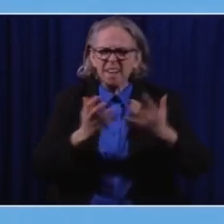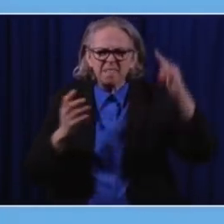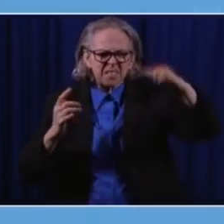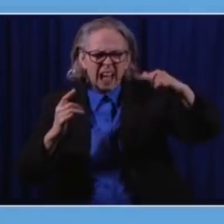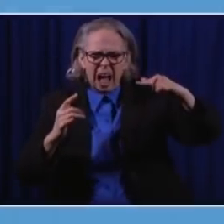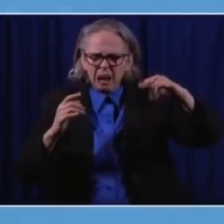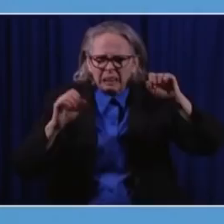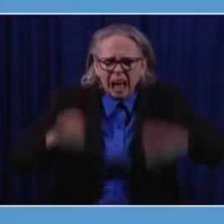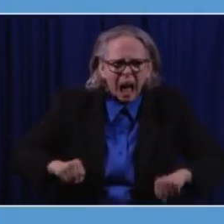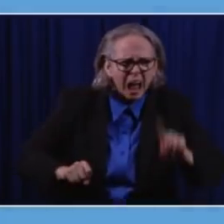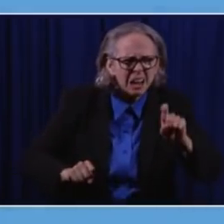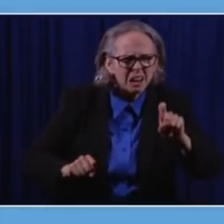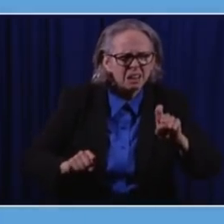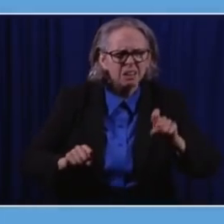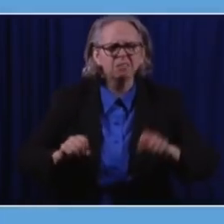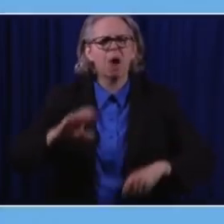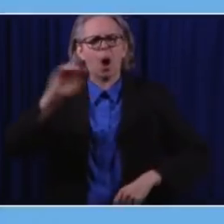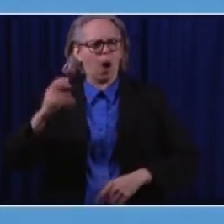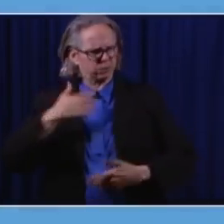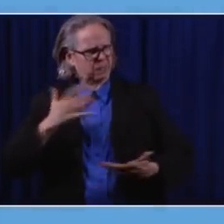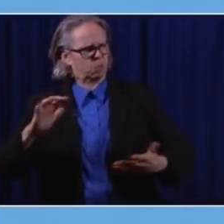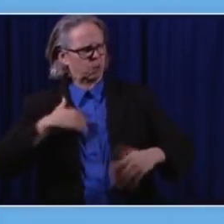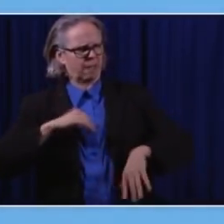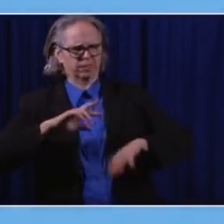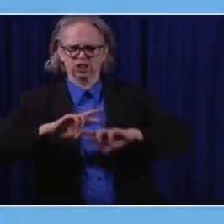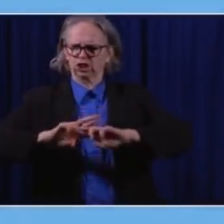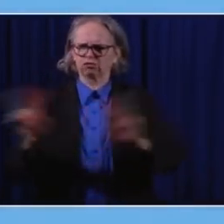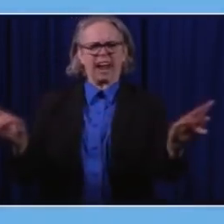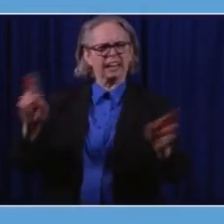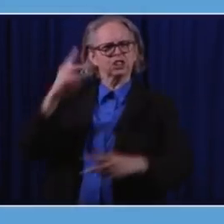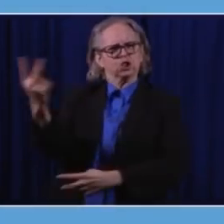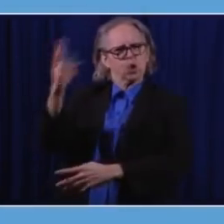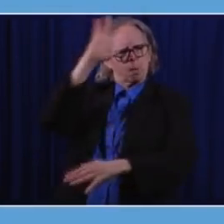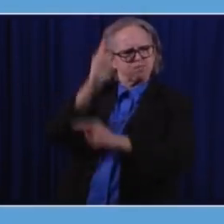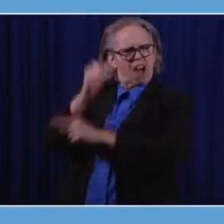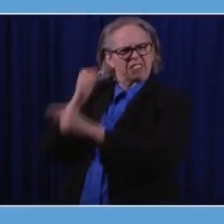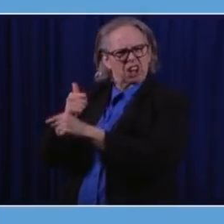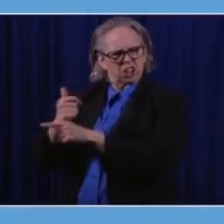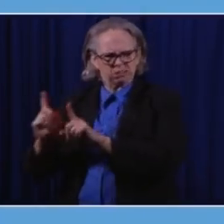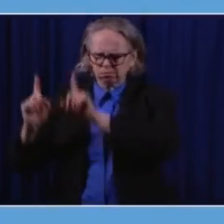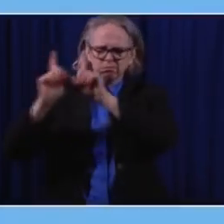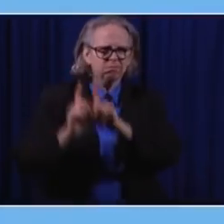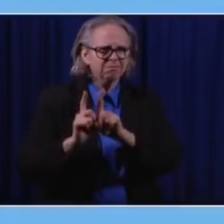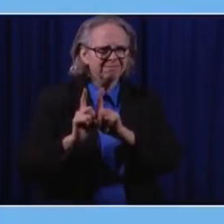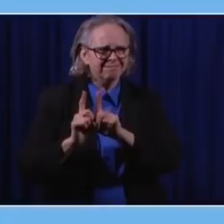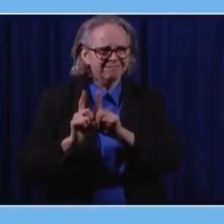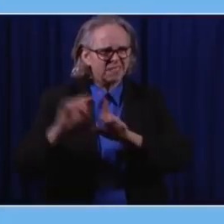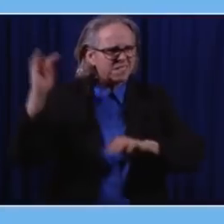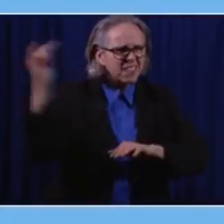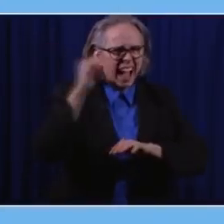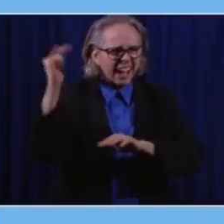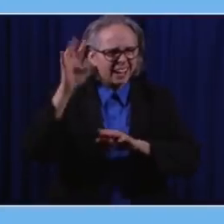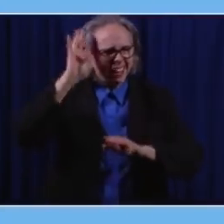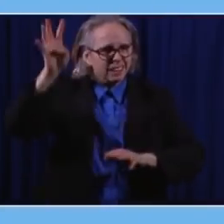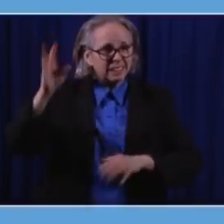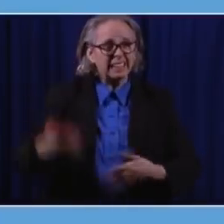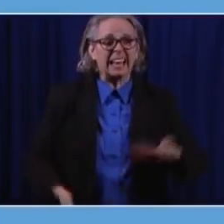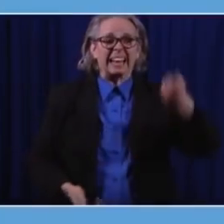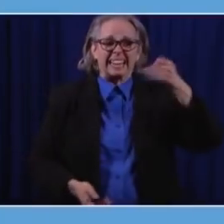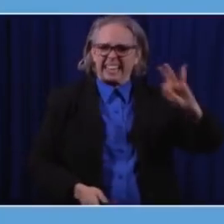we've got 2 brothers we'd like you to meet. In '69, our country asked, who will take one small step for